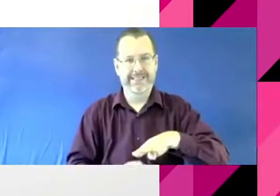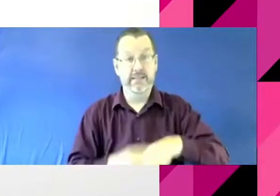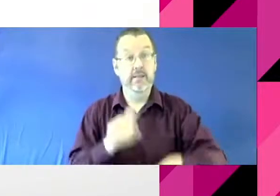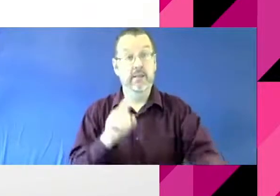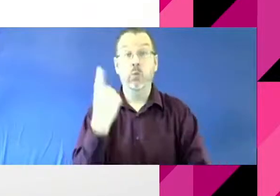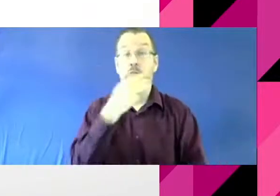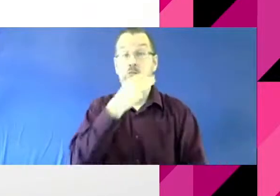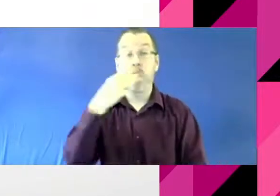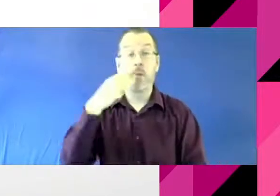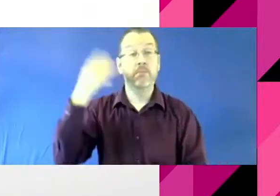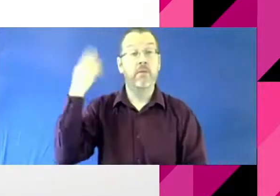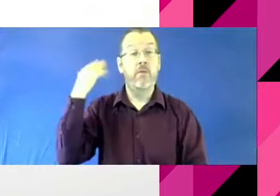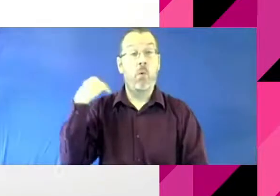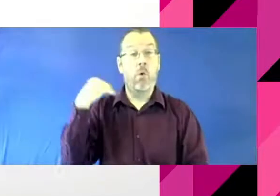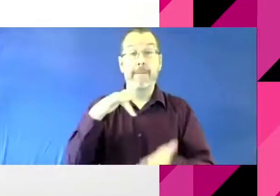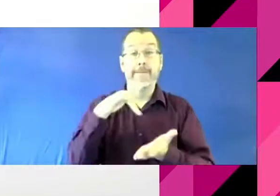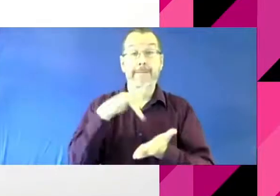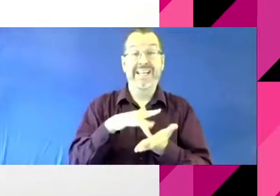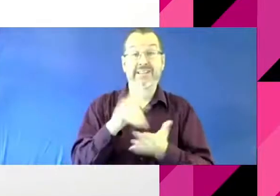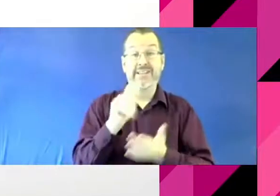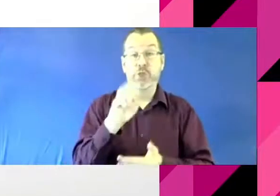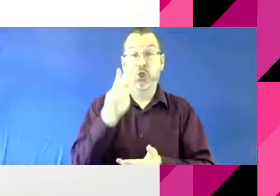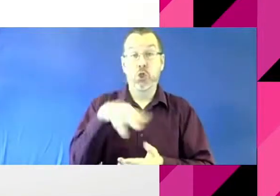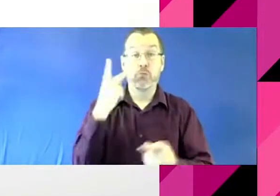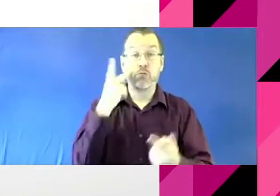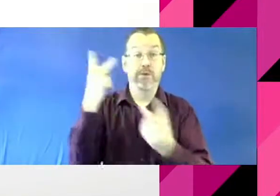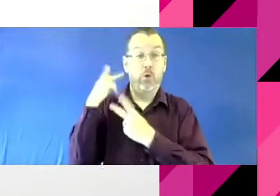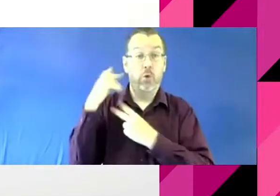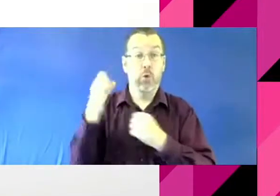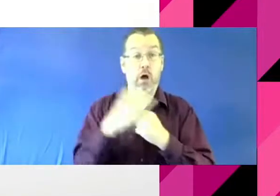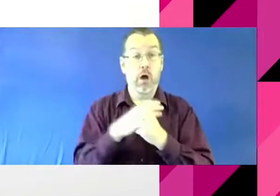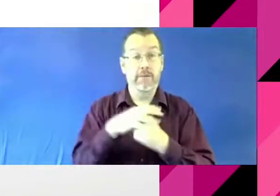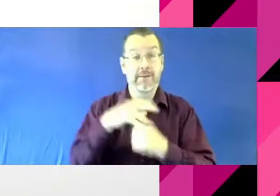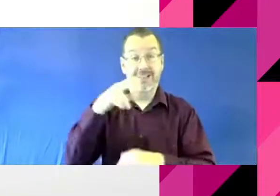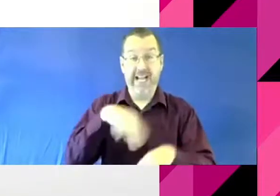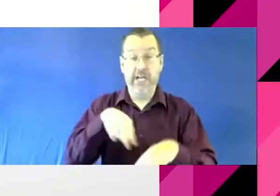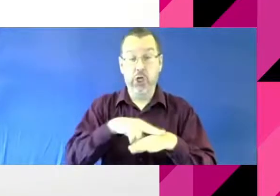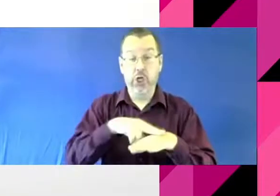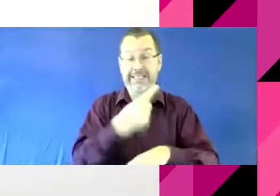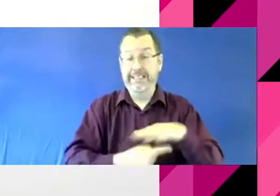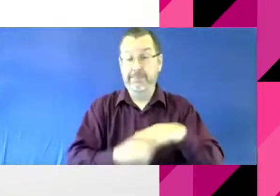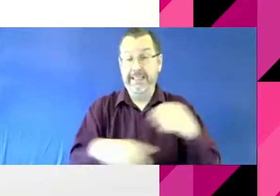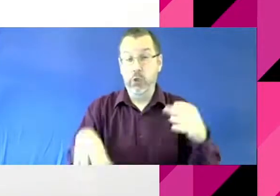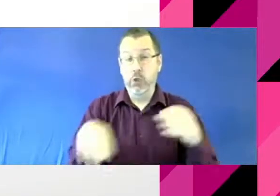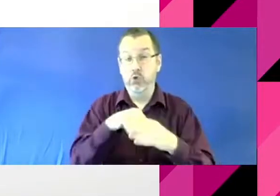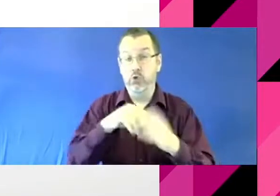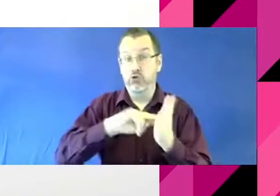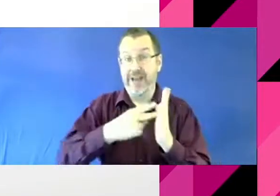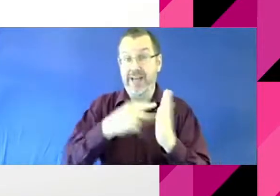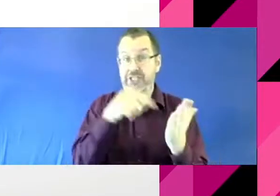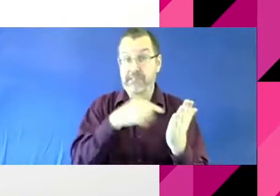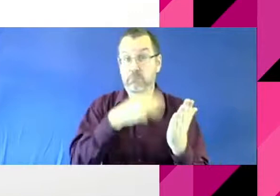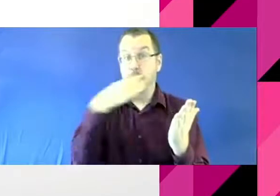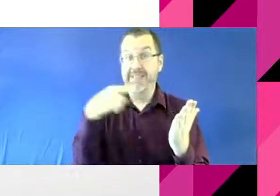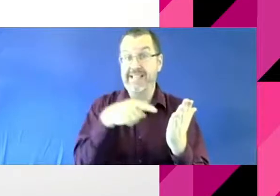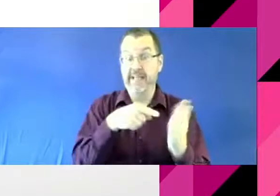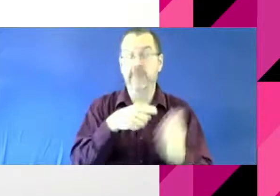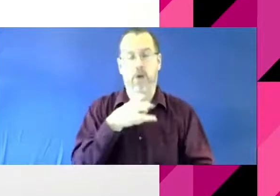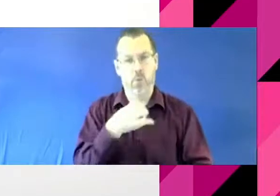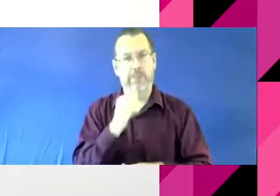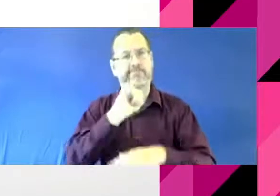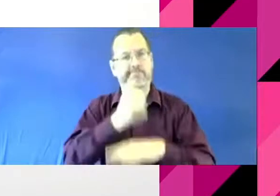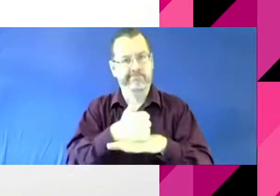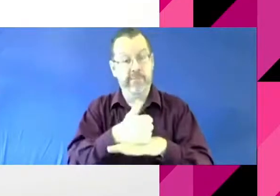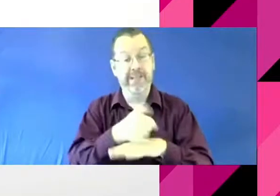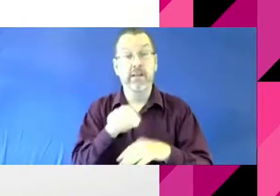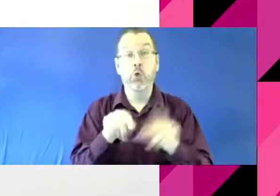commitments arising from the midterm review of the NDIS that was published earlier this year. This network will